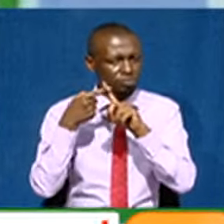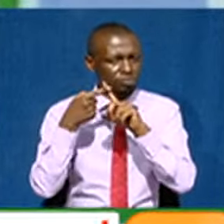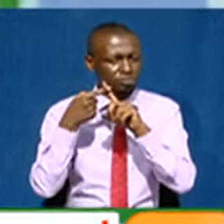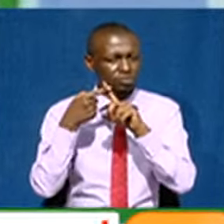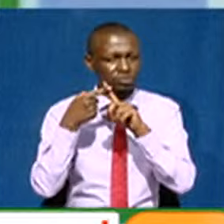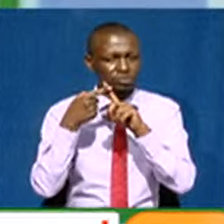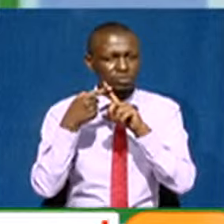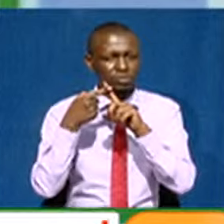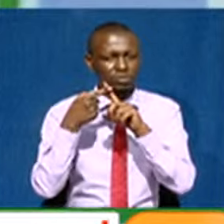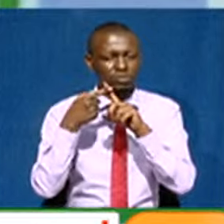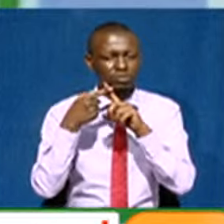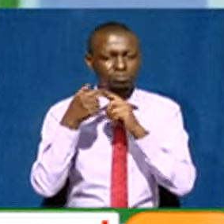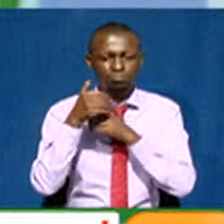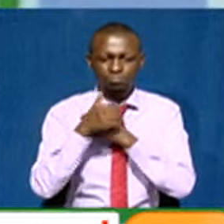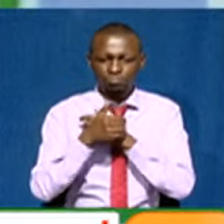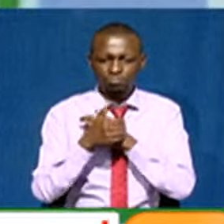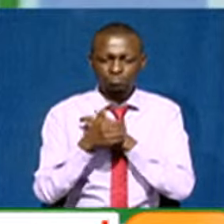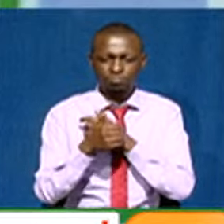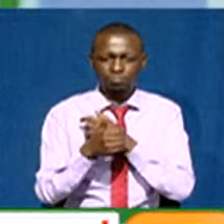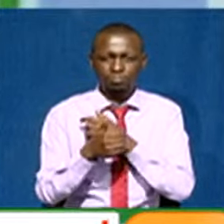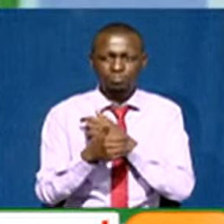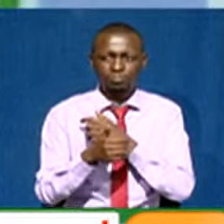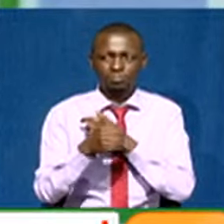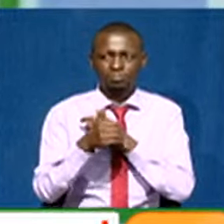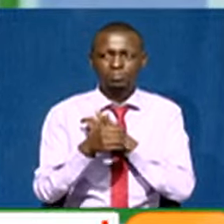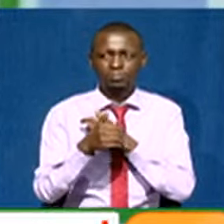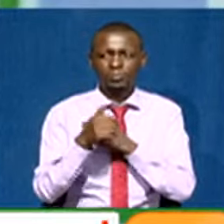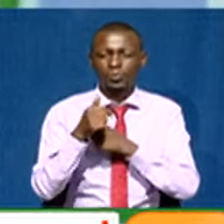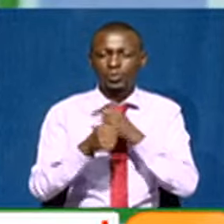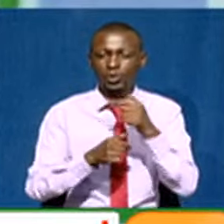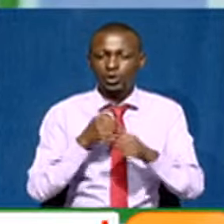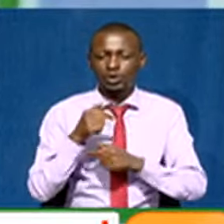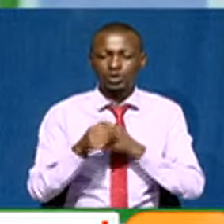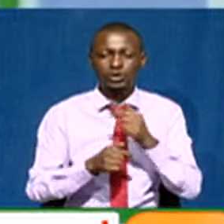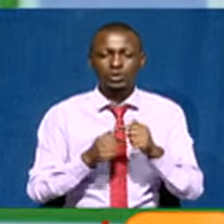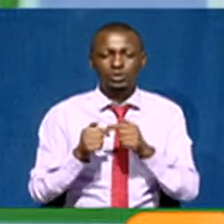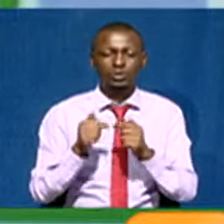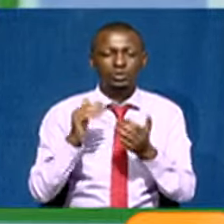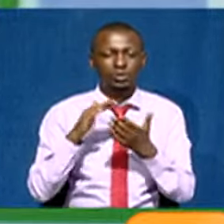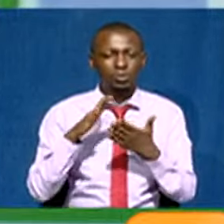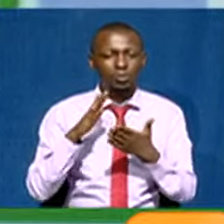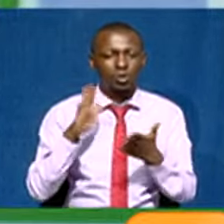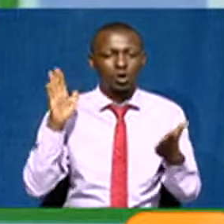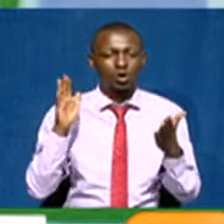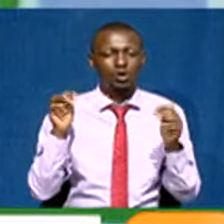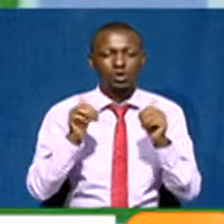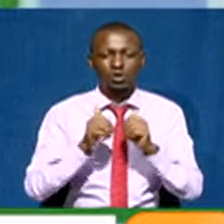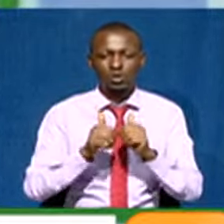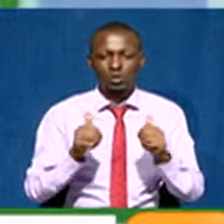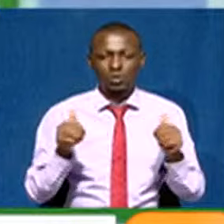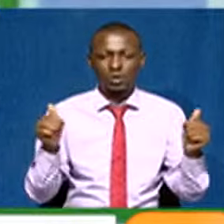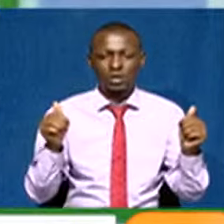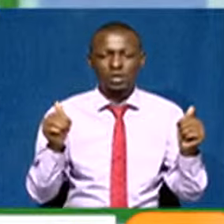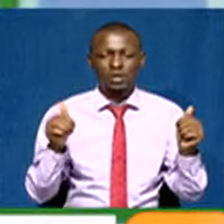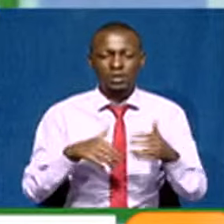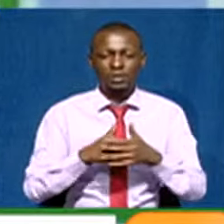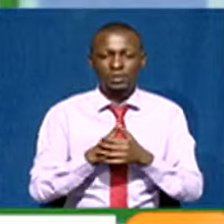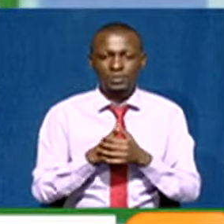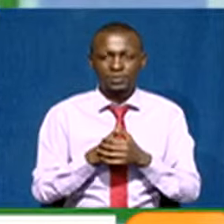be more of a mid-tier bank, which of course had a billion asset within that